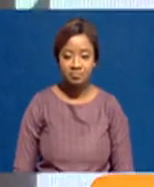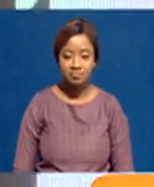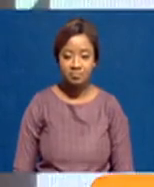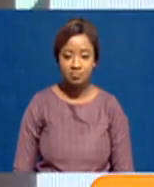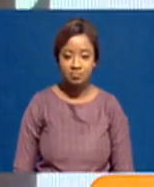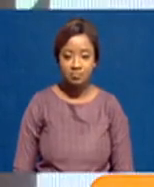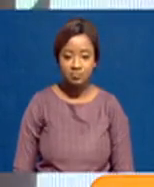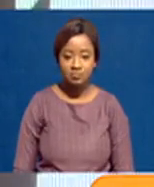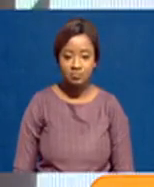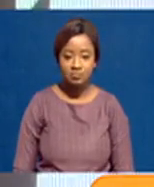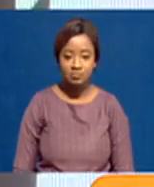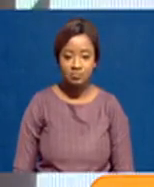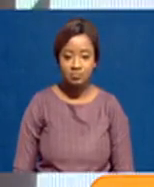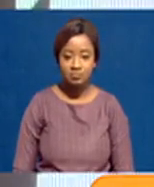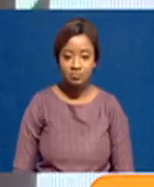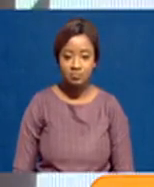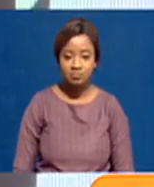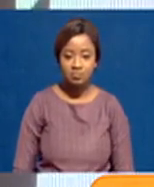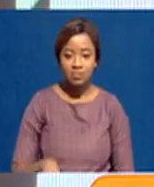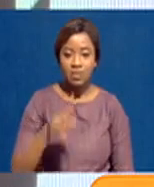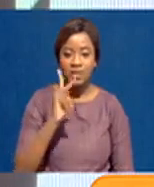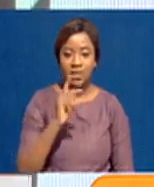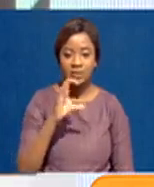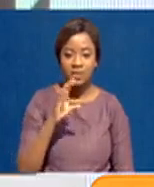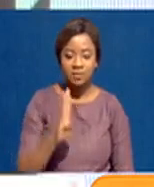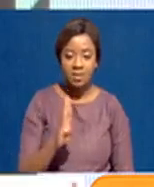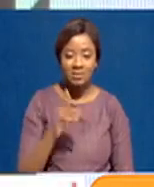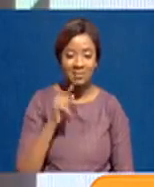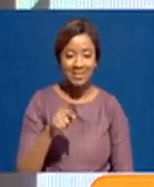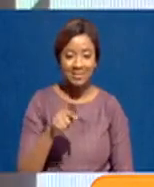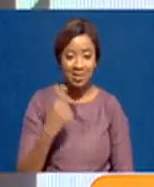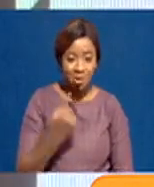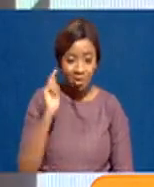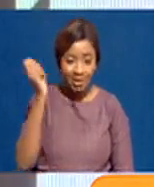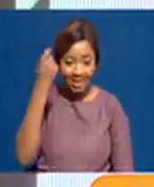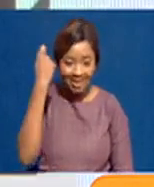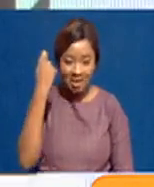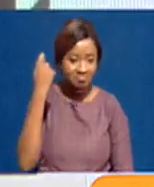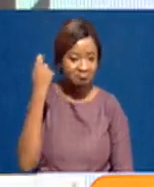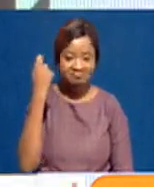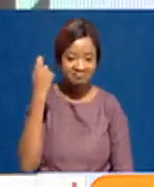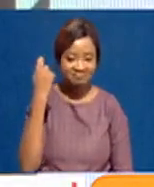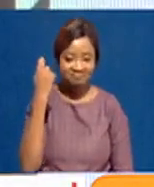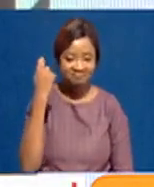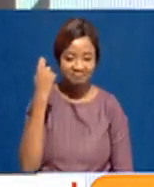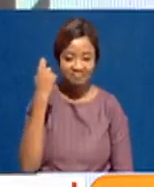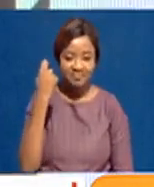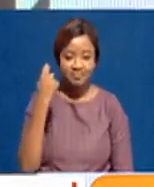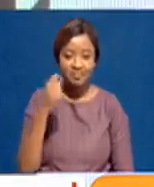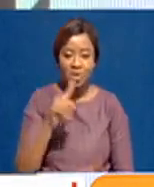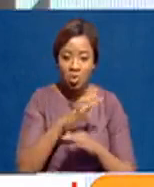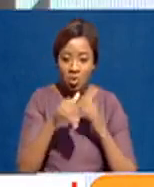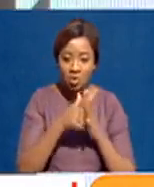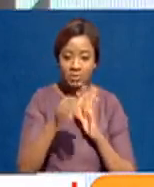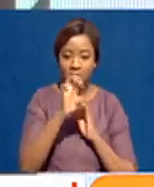KCB is not a Kenyan brand anymore. So indeed, all of us in the East African community and the KCB